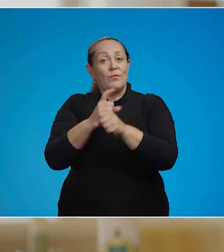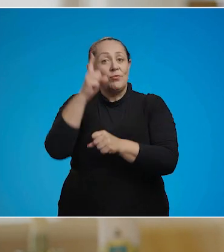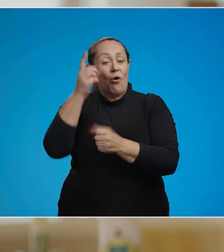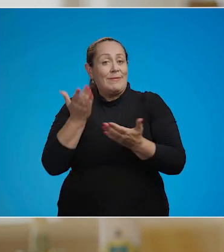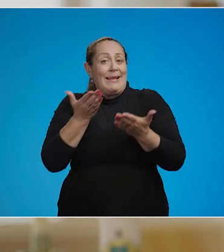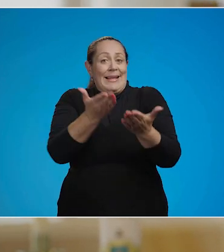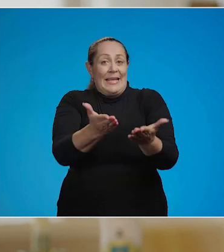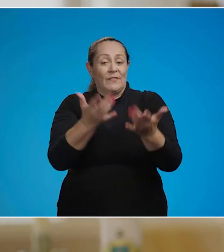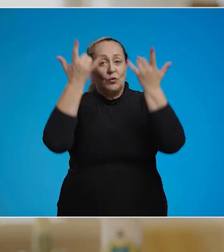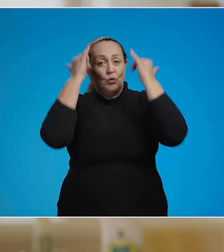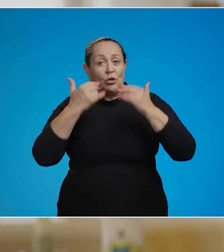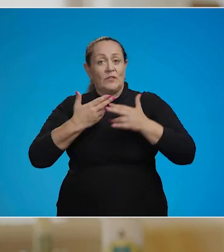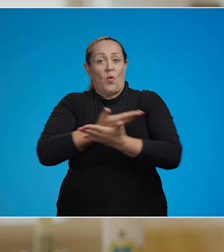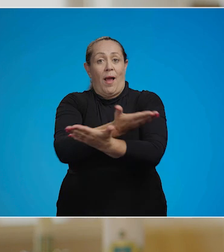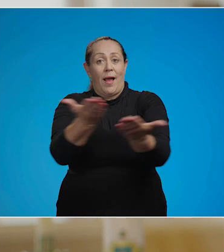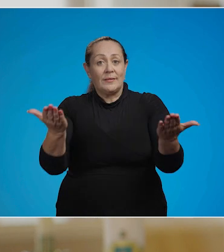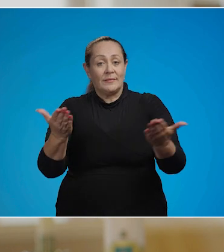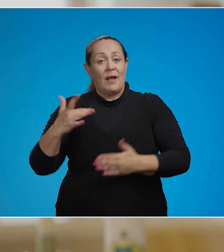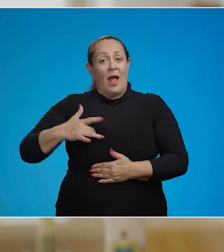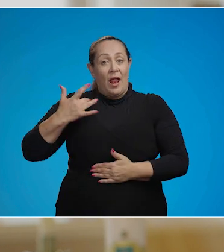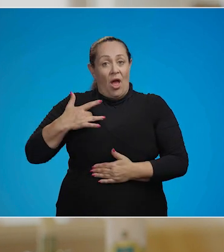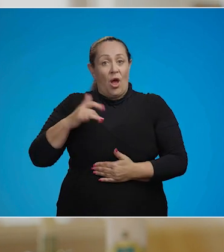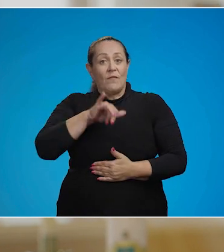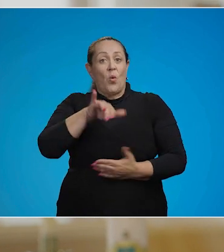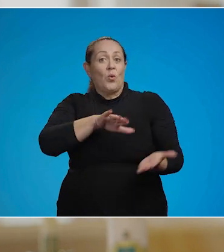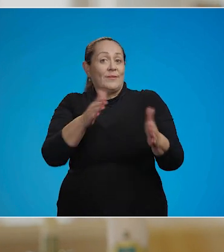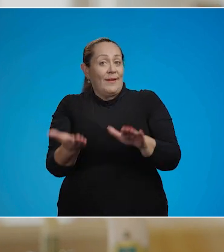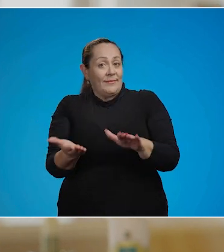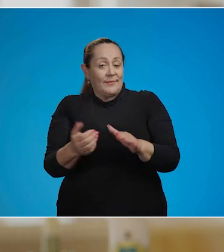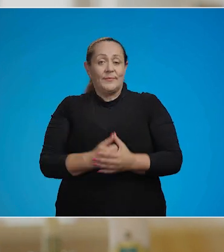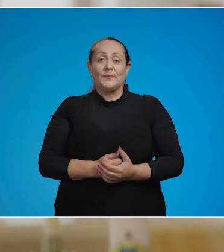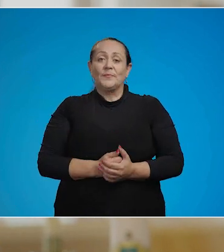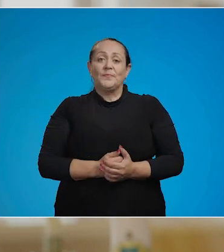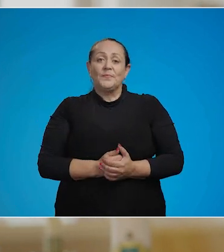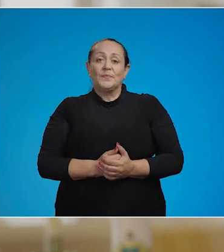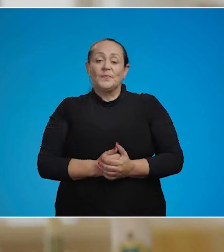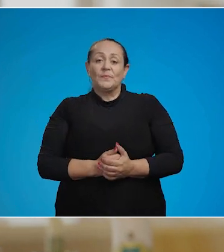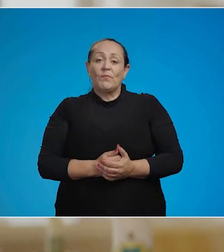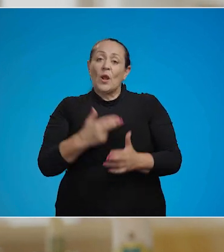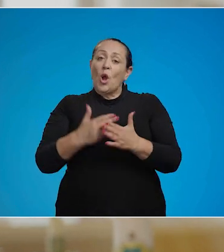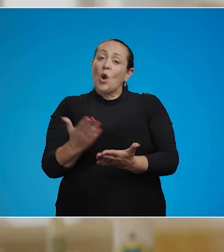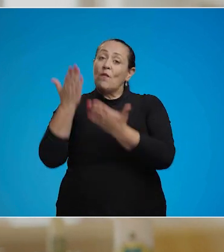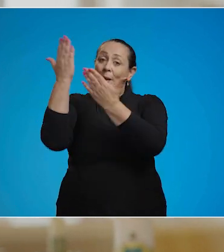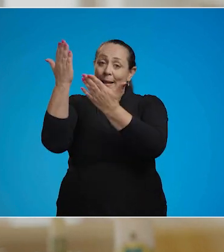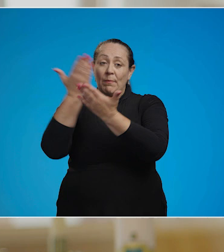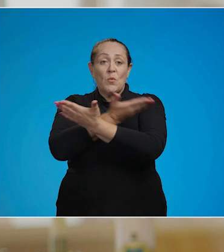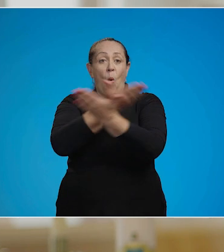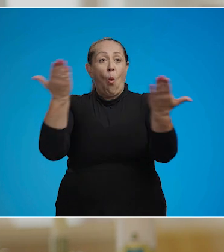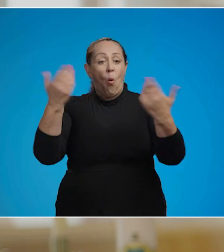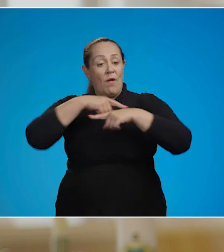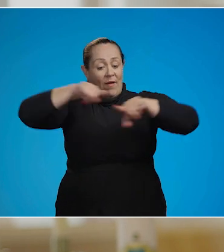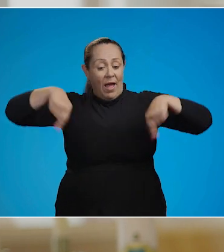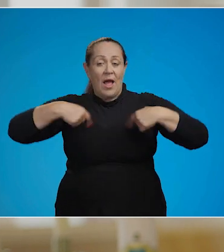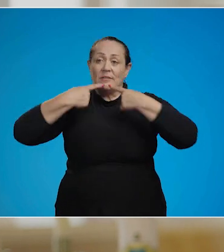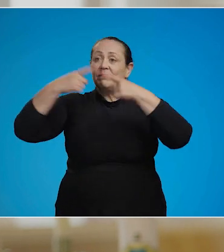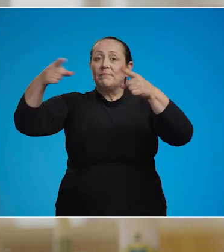has appointed him to judge everyone, alive or dead. It is to him that all prophets bear